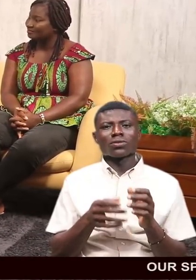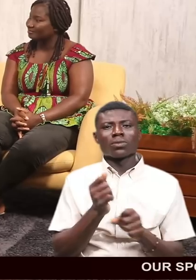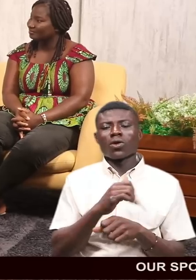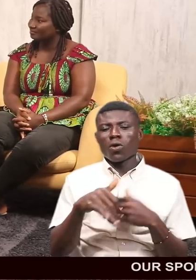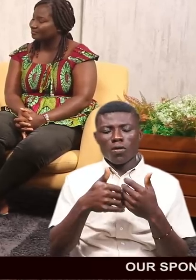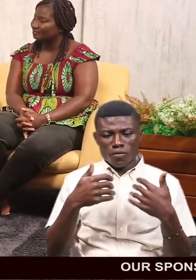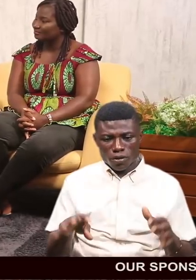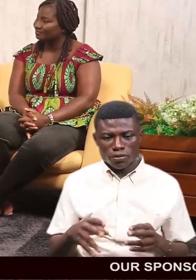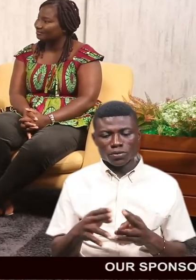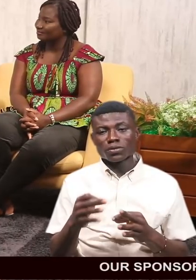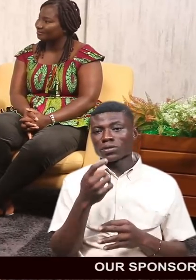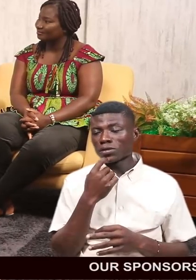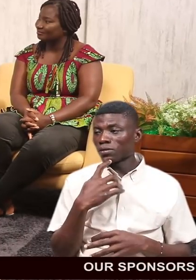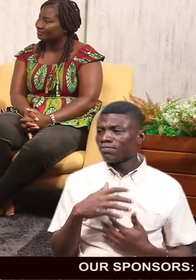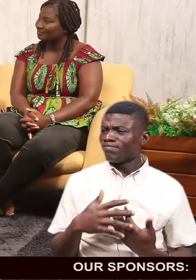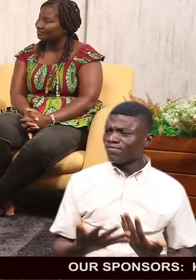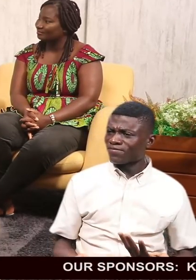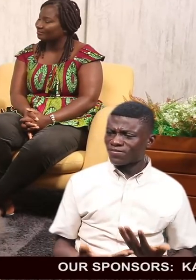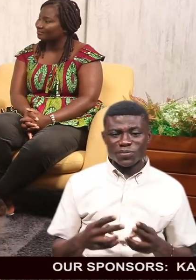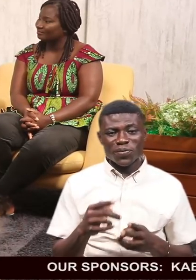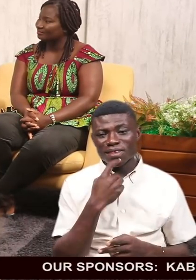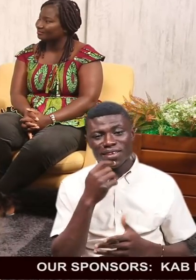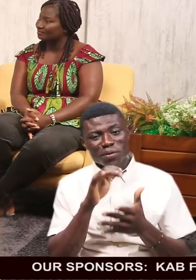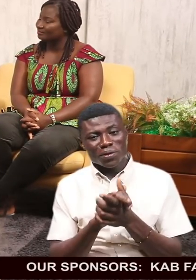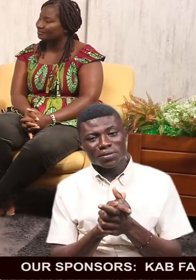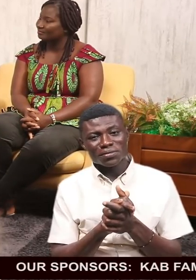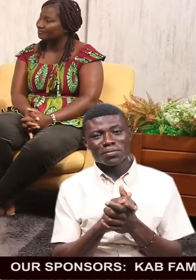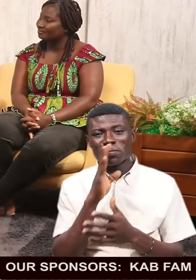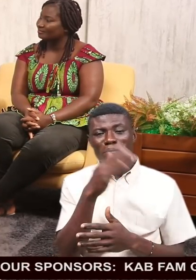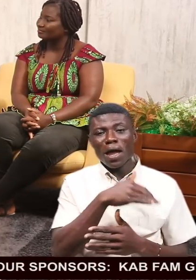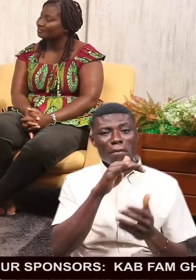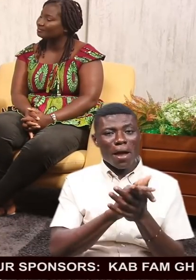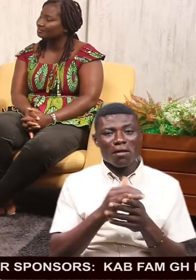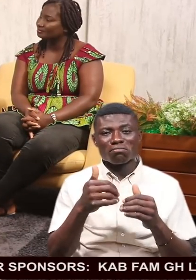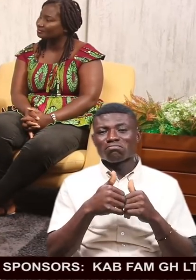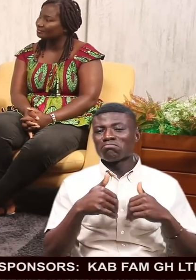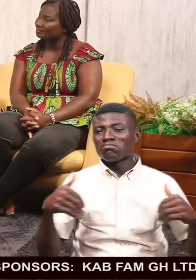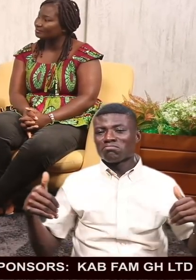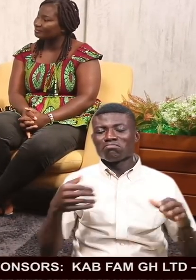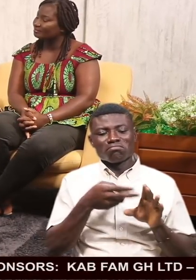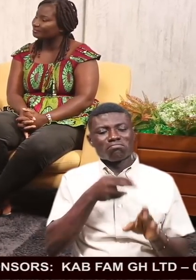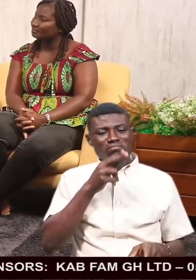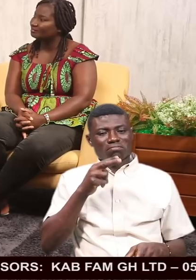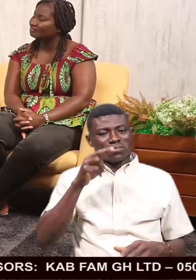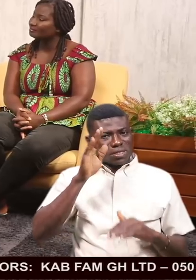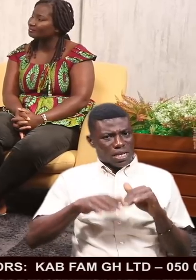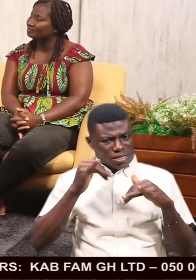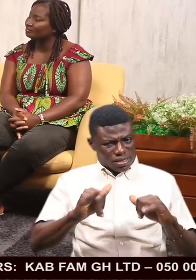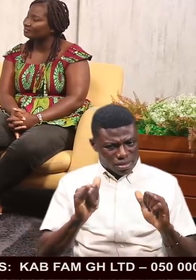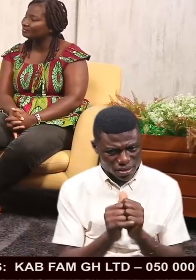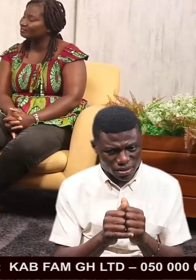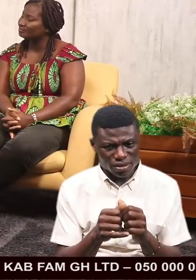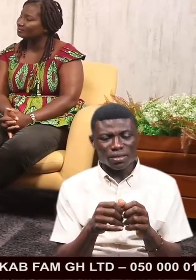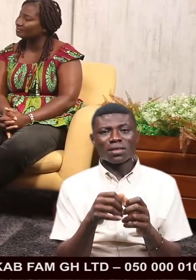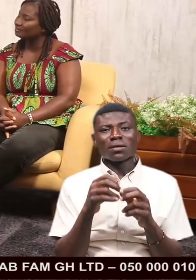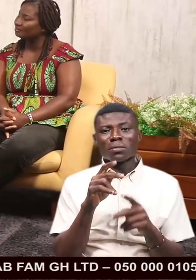so so. We reckon, sir, our rare bonny dear, who free moi a yesness or betnum, who be so